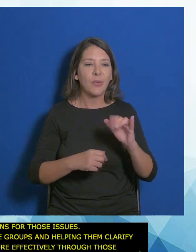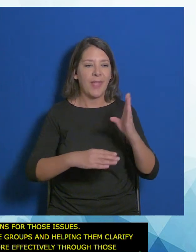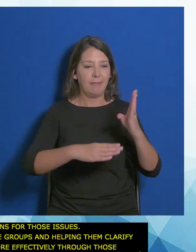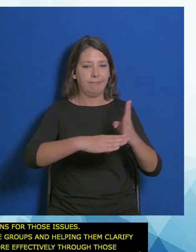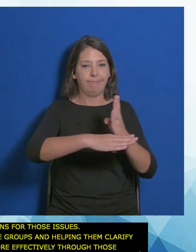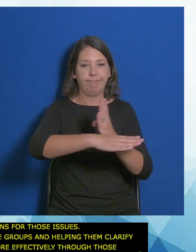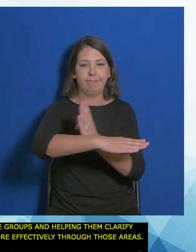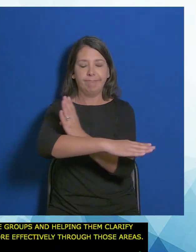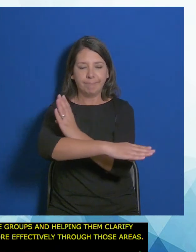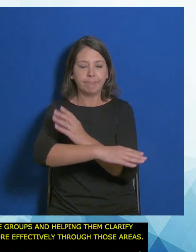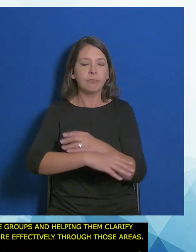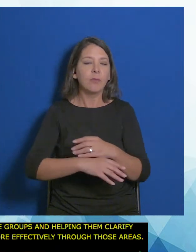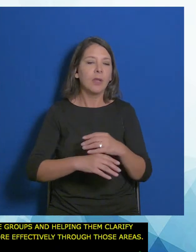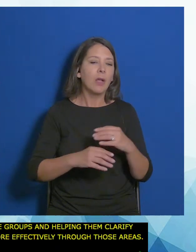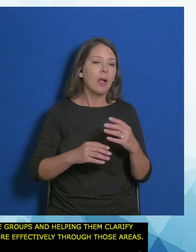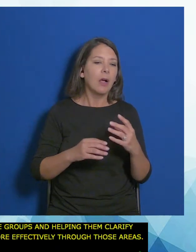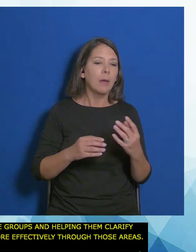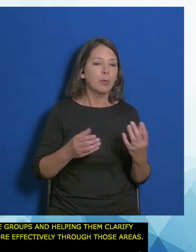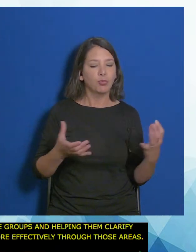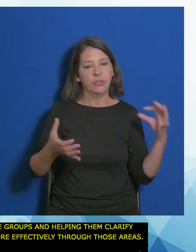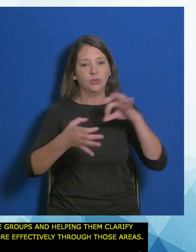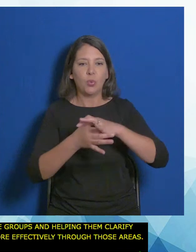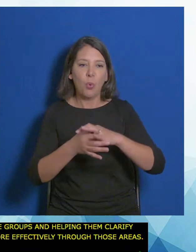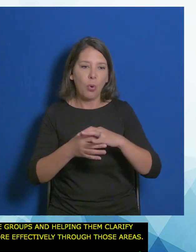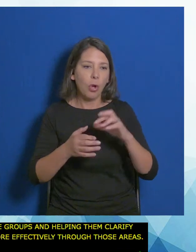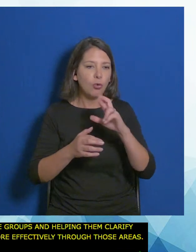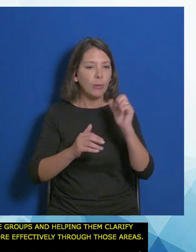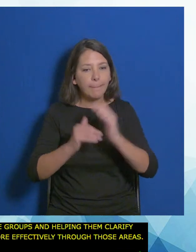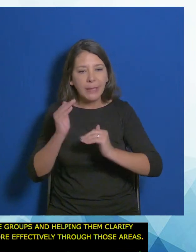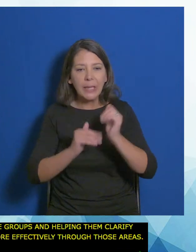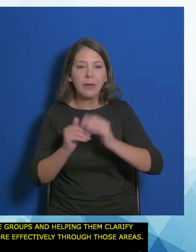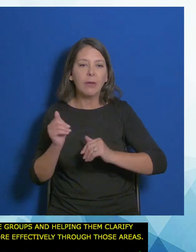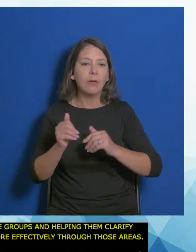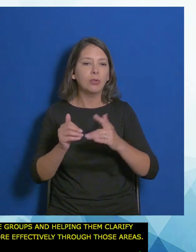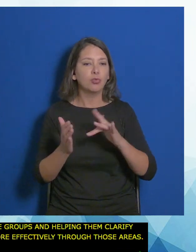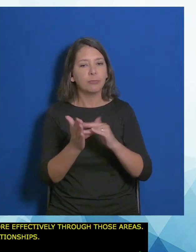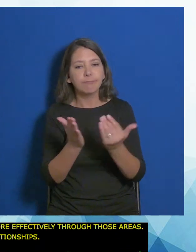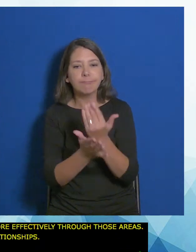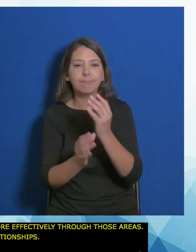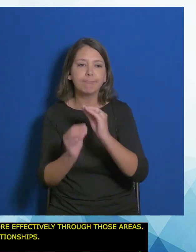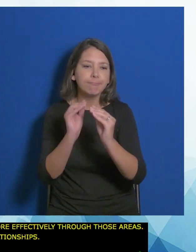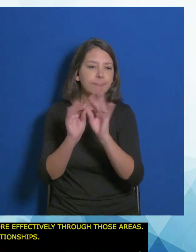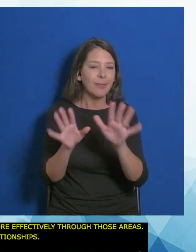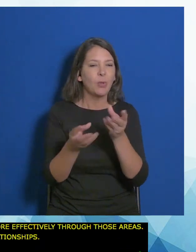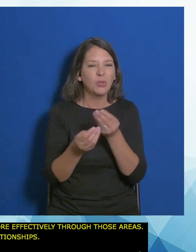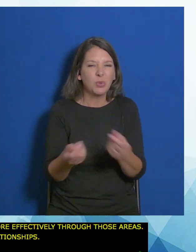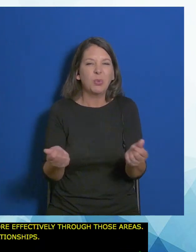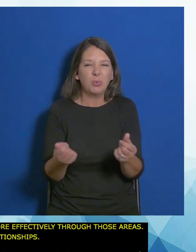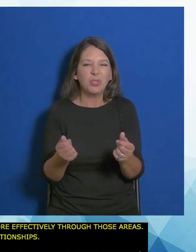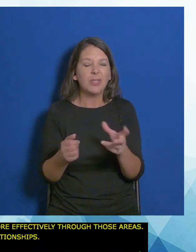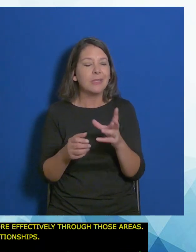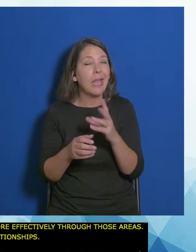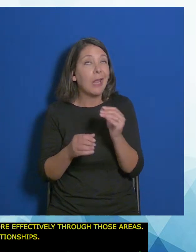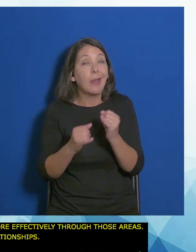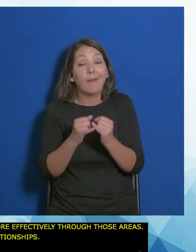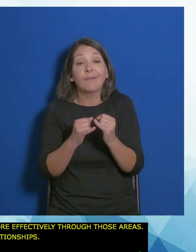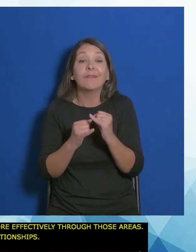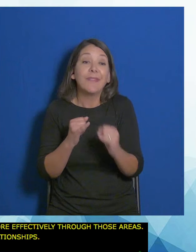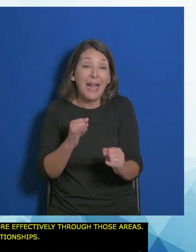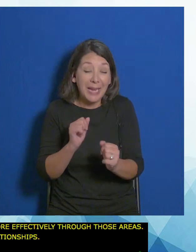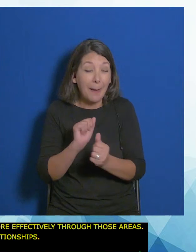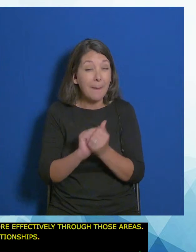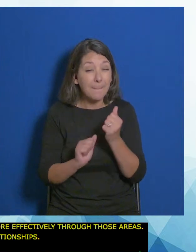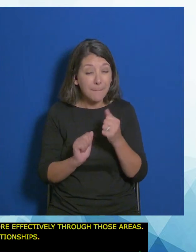idea of restoring, repairing, and rebuilding relationships, and then offering creative solutions. And then finally, probably the most intensive work